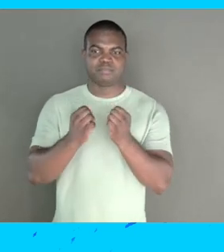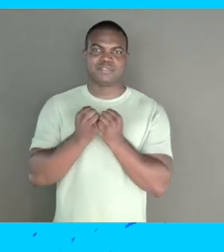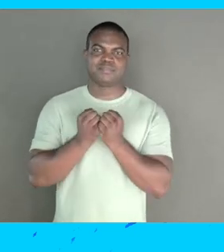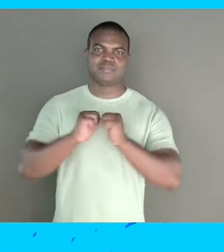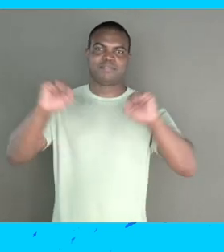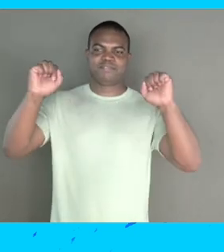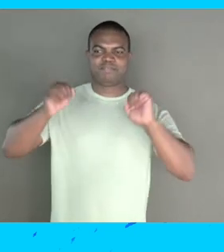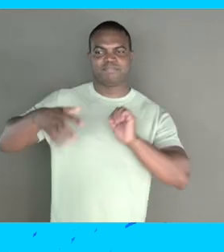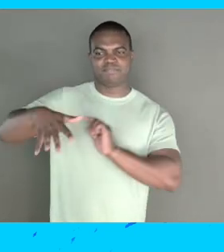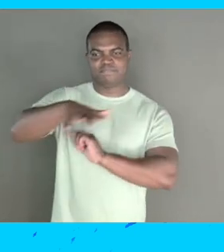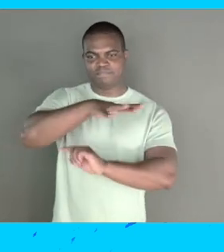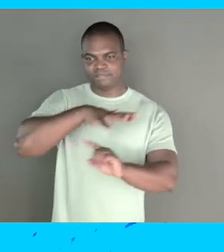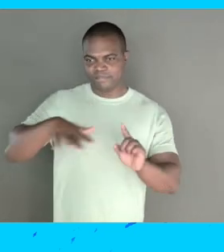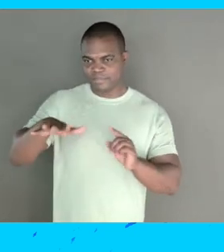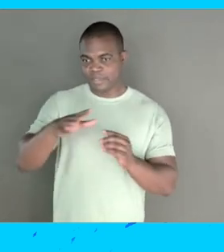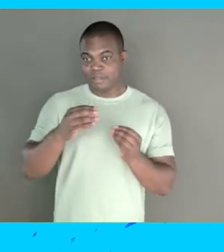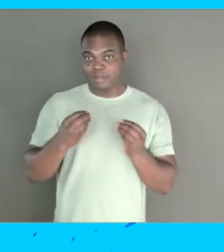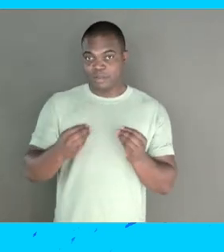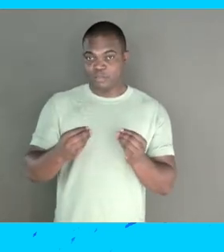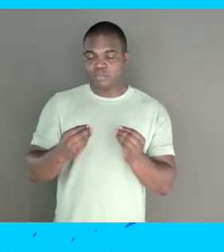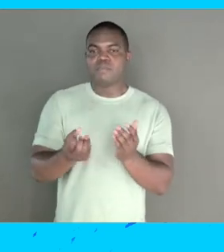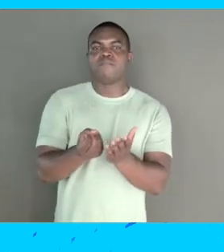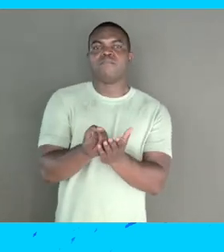art and culture.